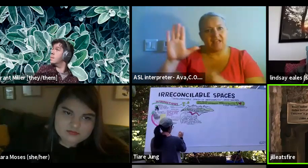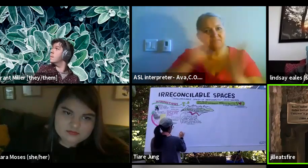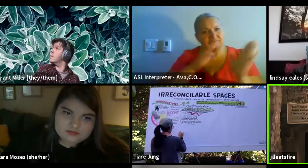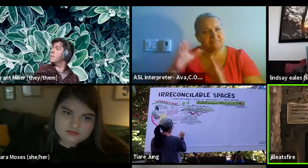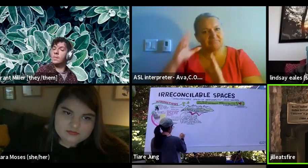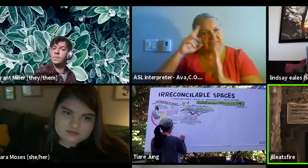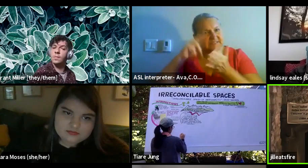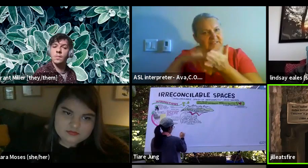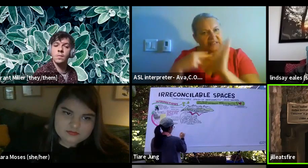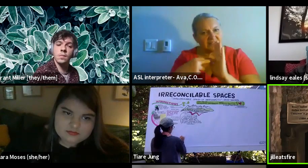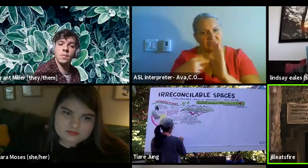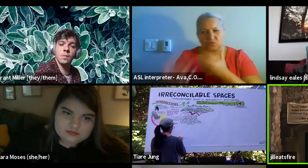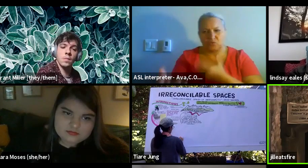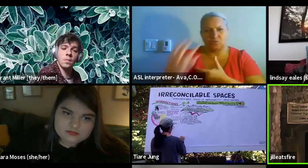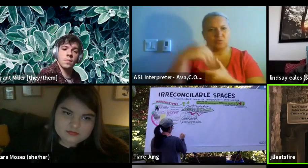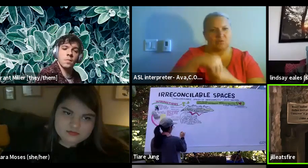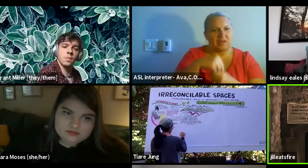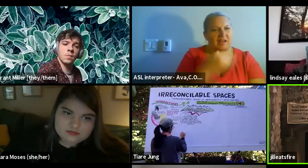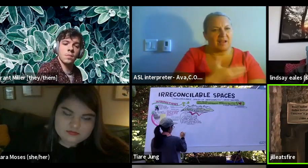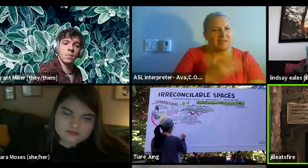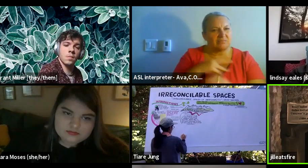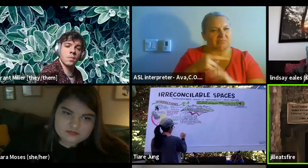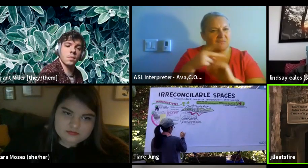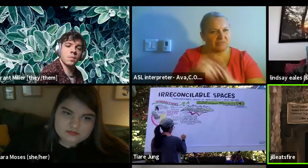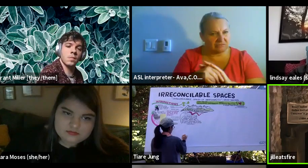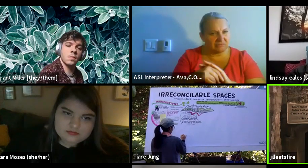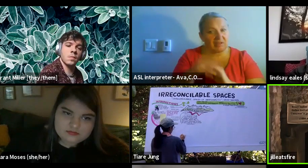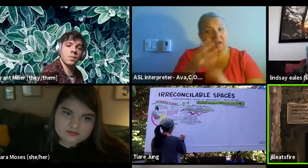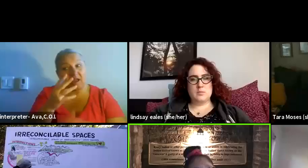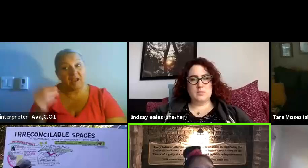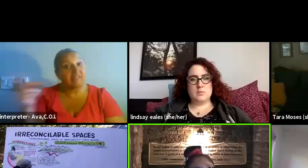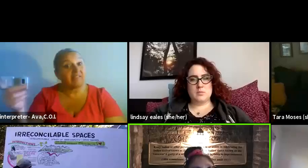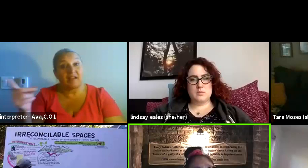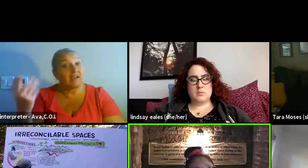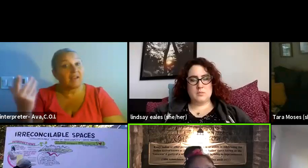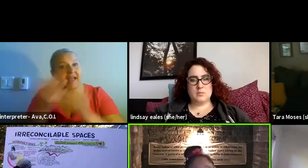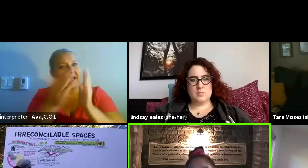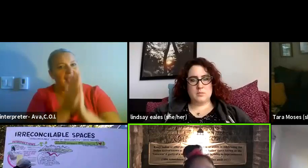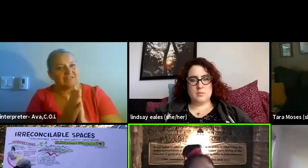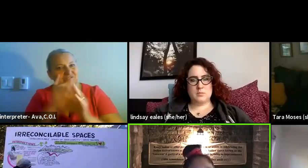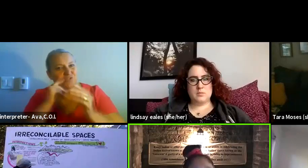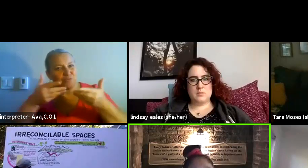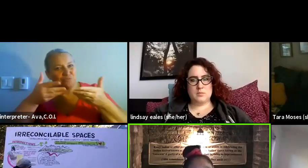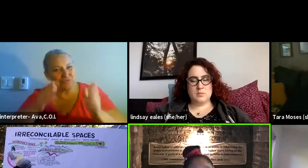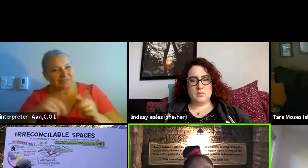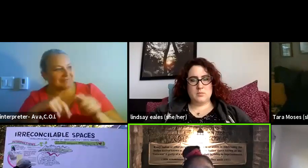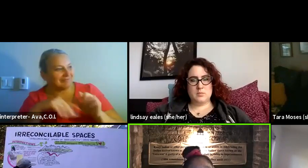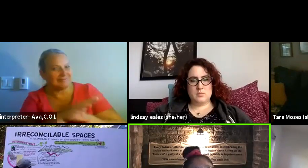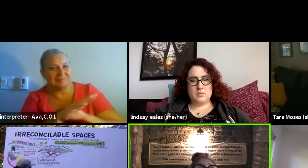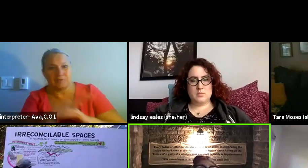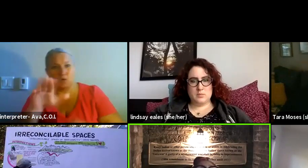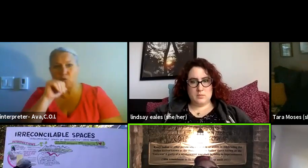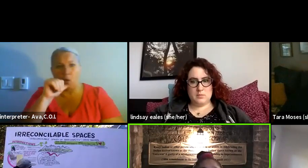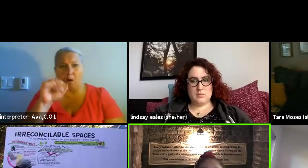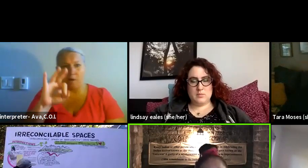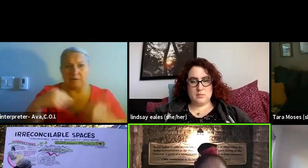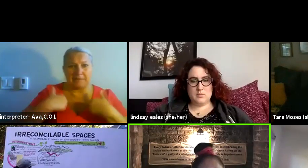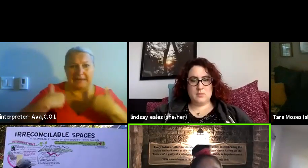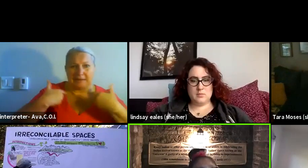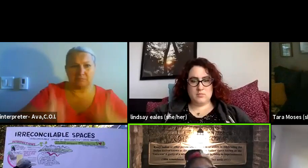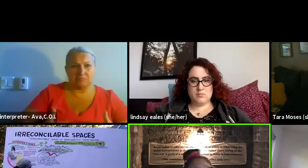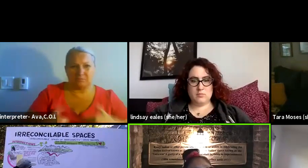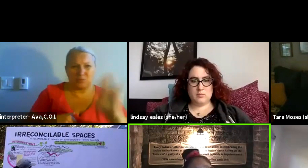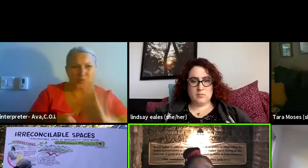in being part of this project. And they asked for admittance into this project, not of me, of